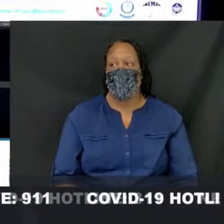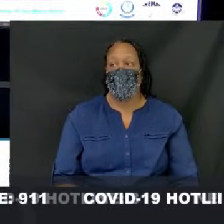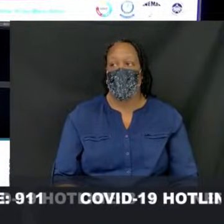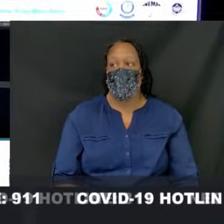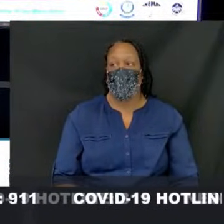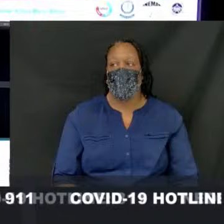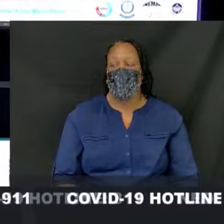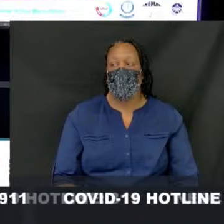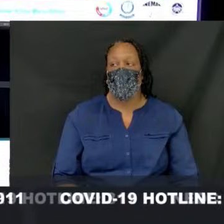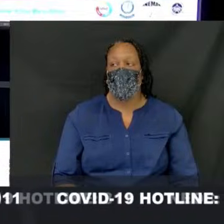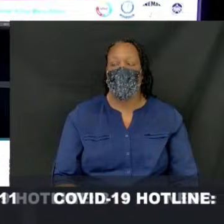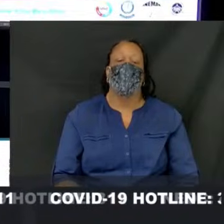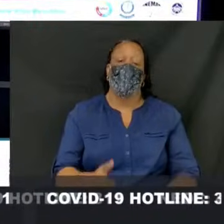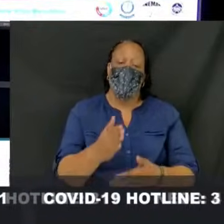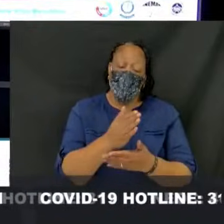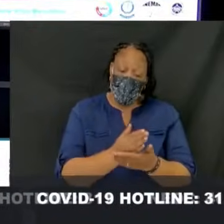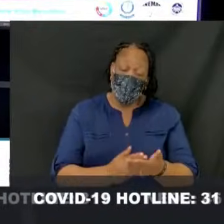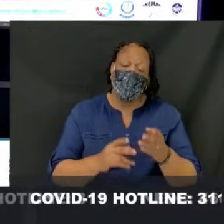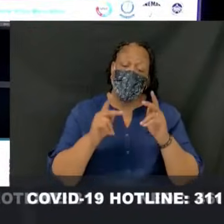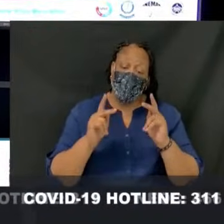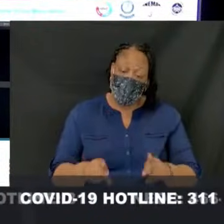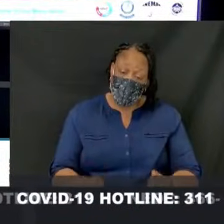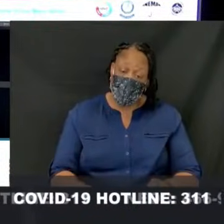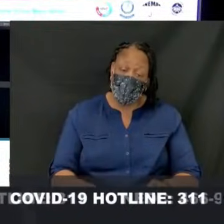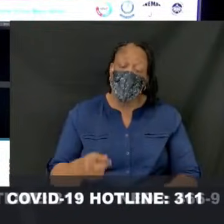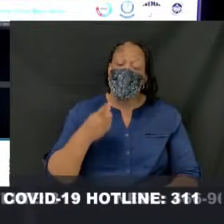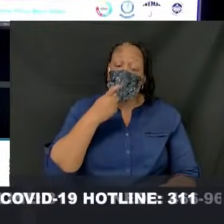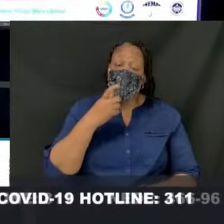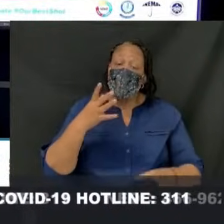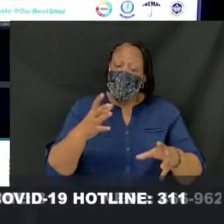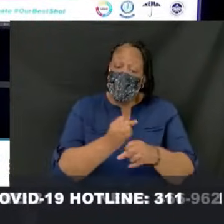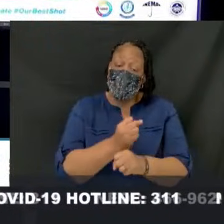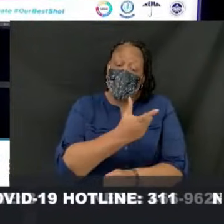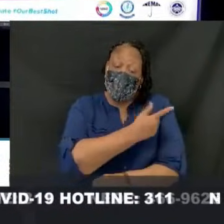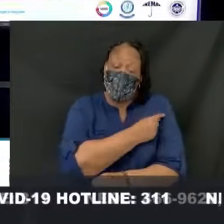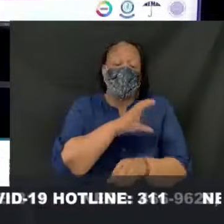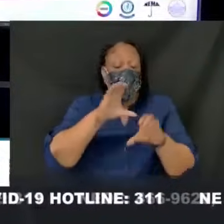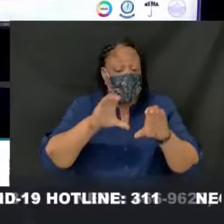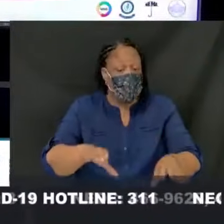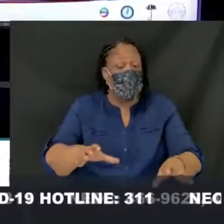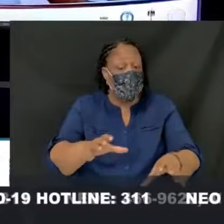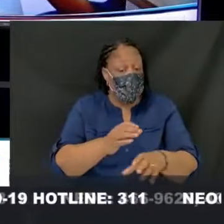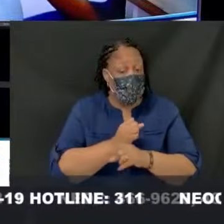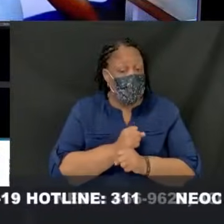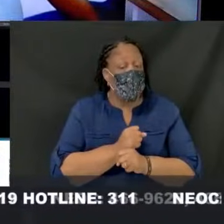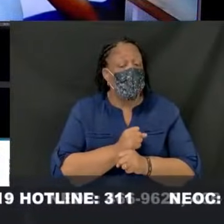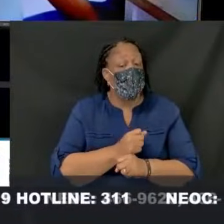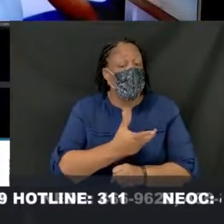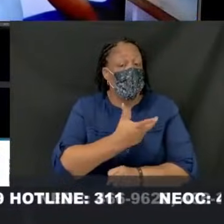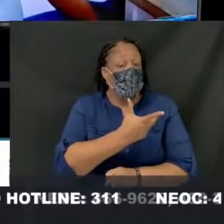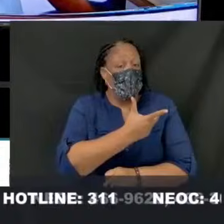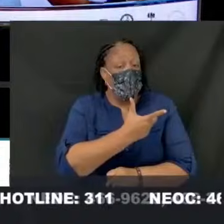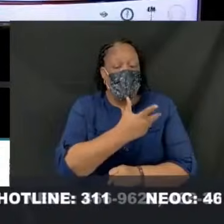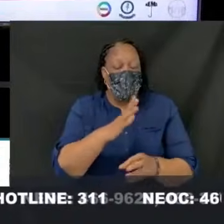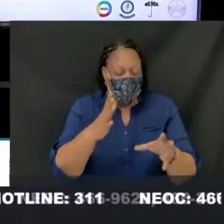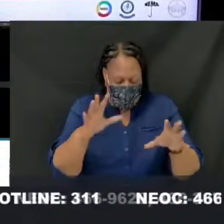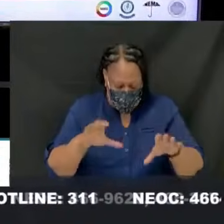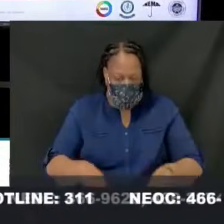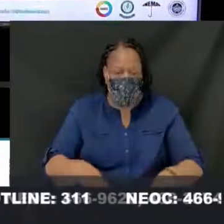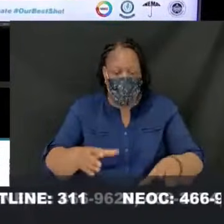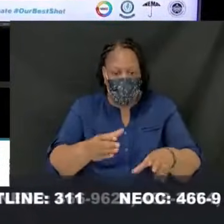a breakthrough infection. There is a certain percentage of persons who can have breakthrough infections. However,